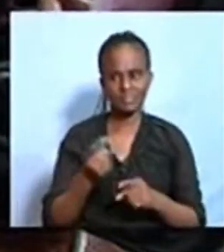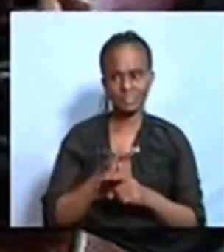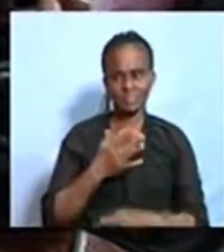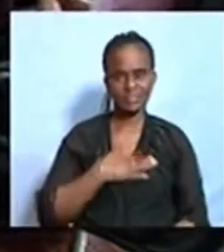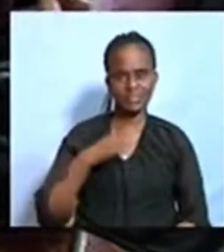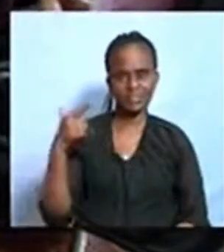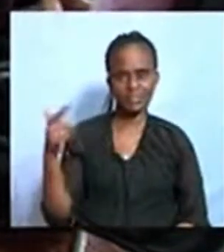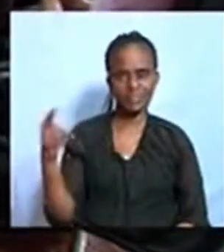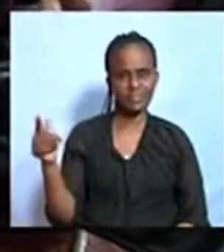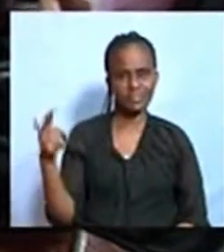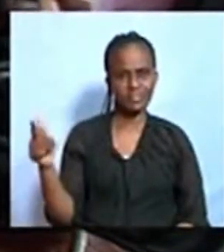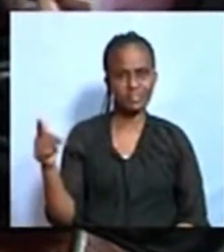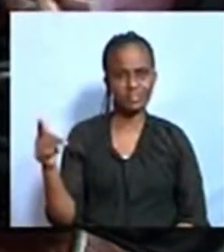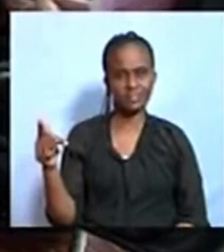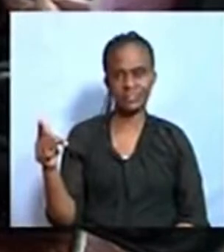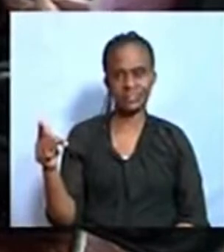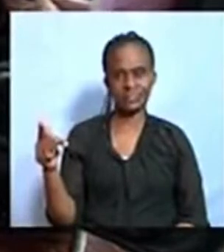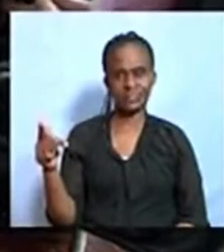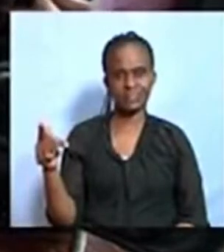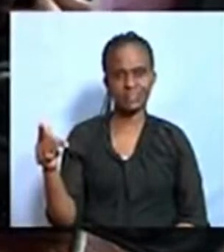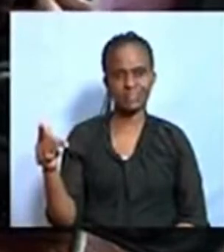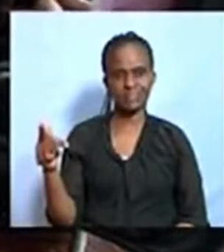left.